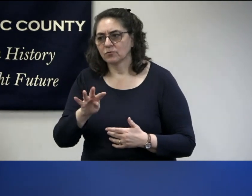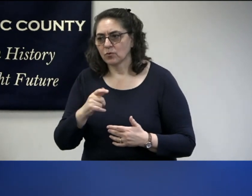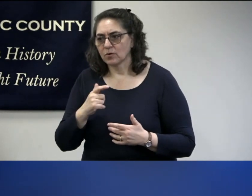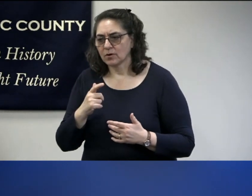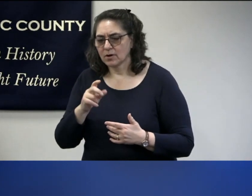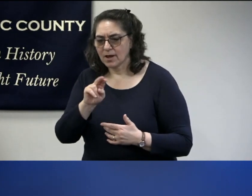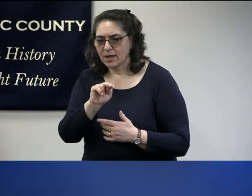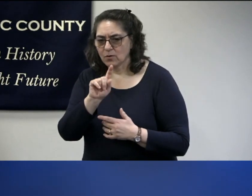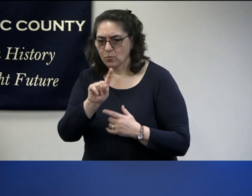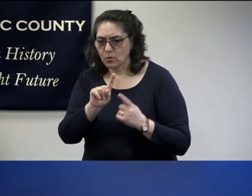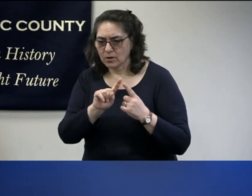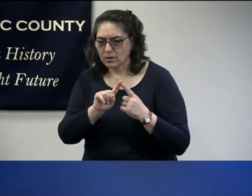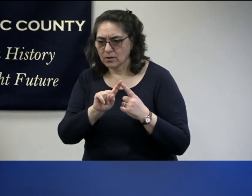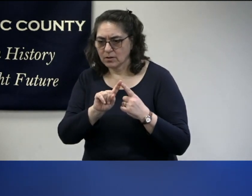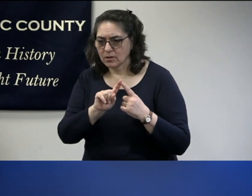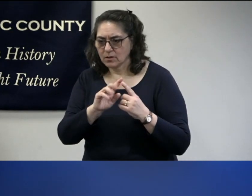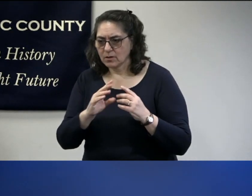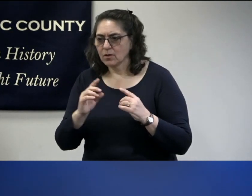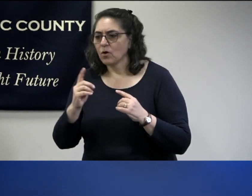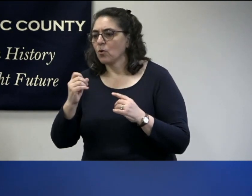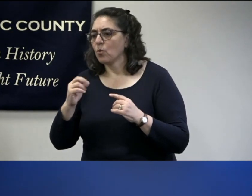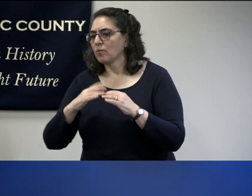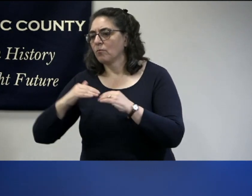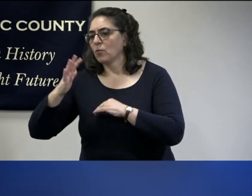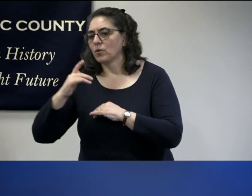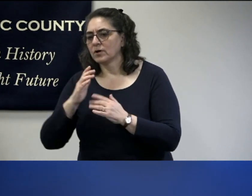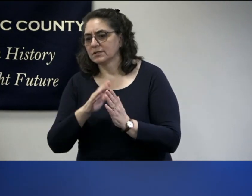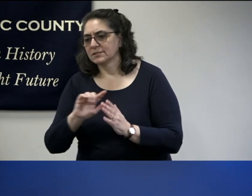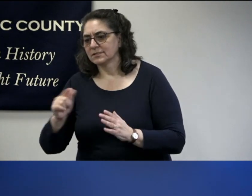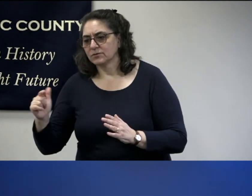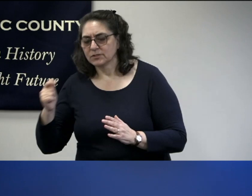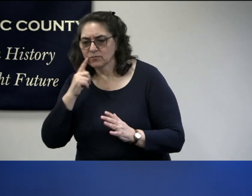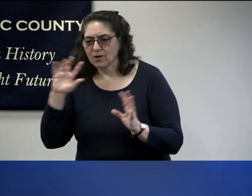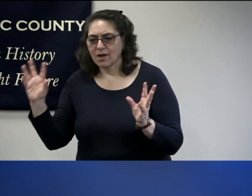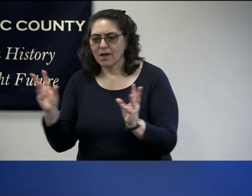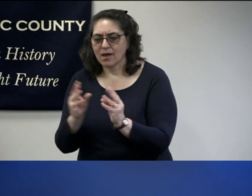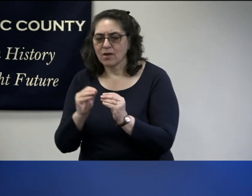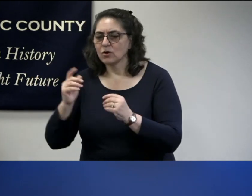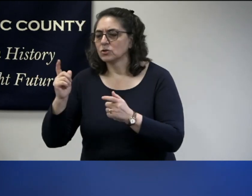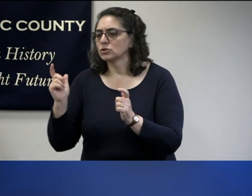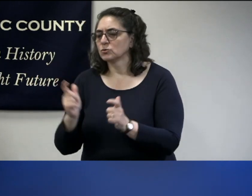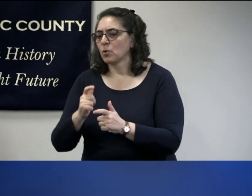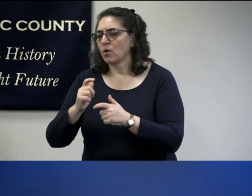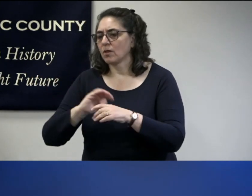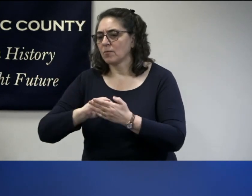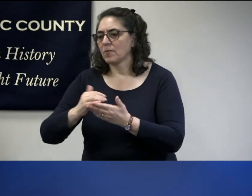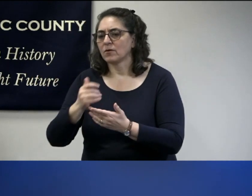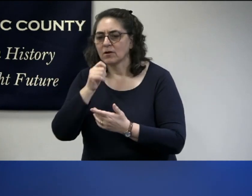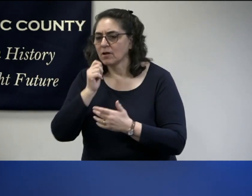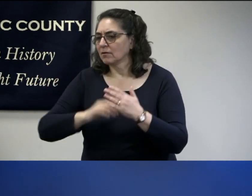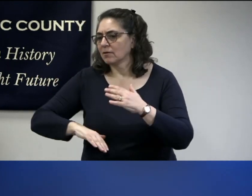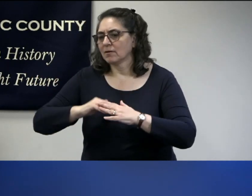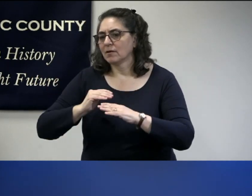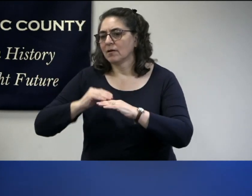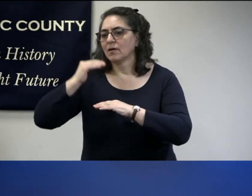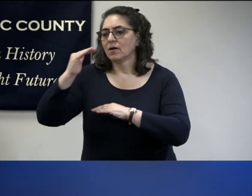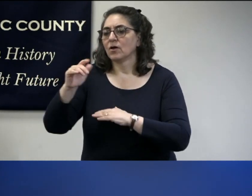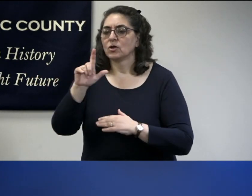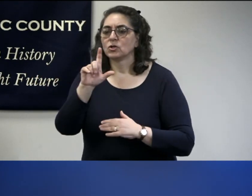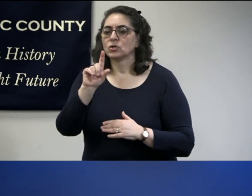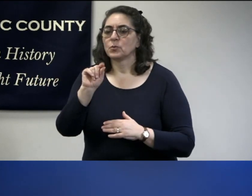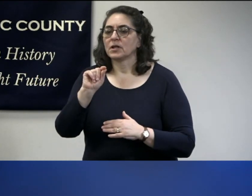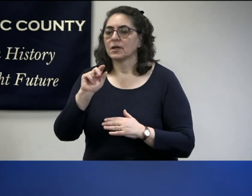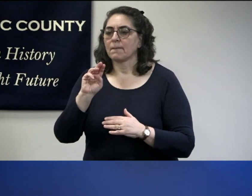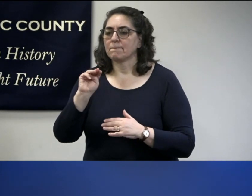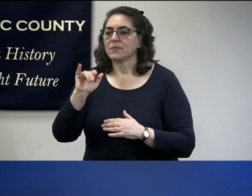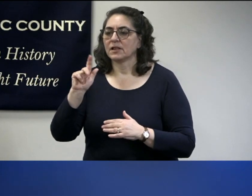one or more series, in an aggregate principal amount not to exceed $20 million. I'll move it. I'll